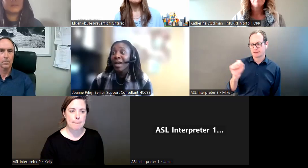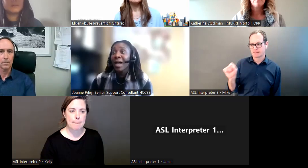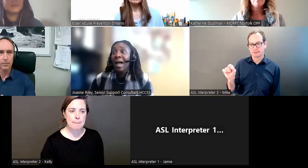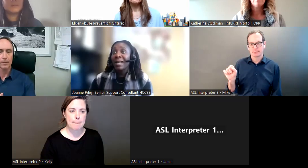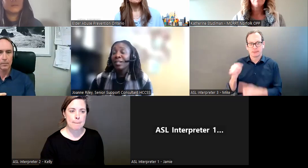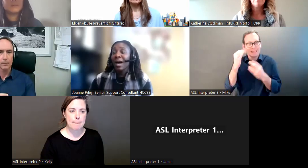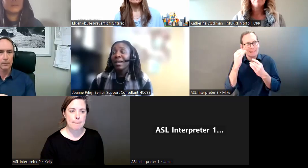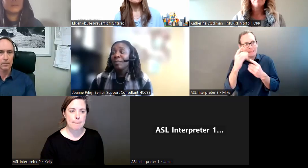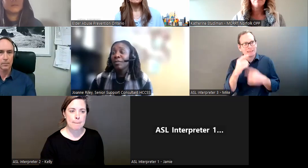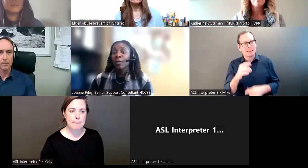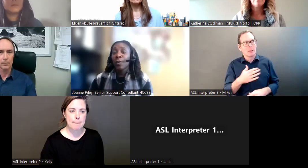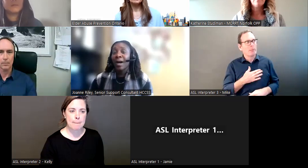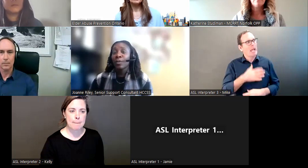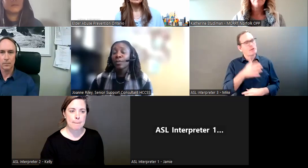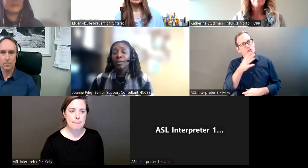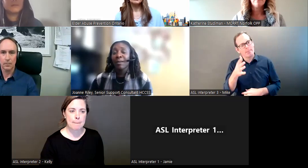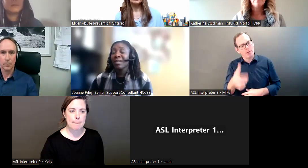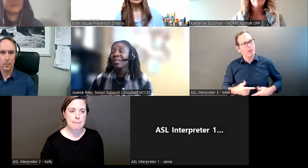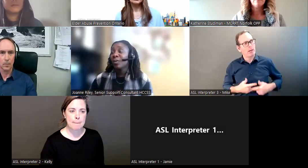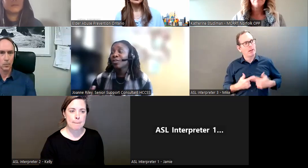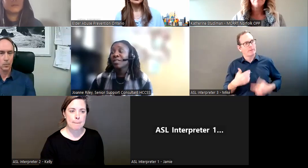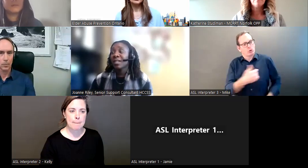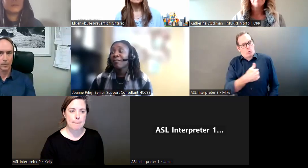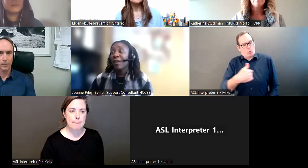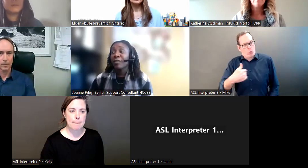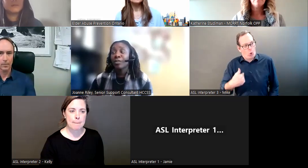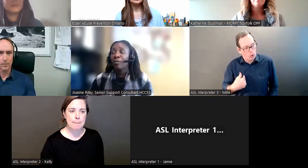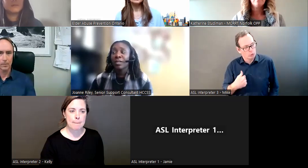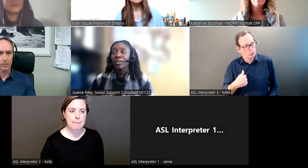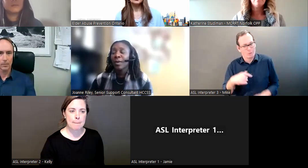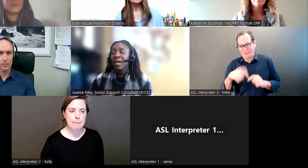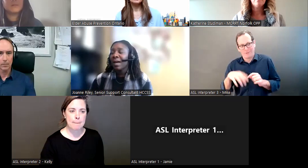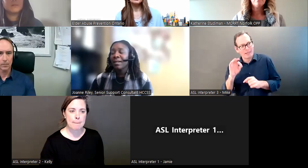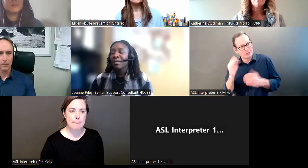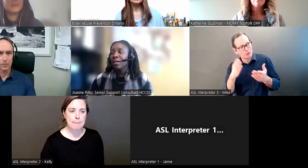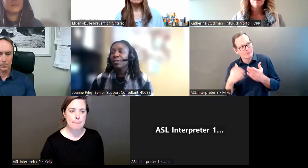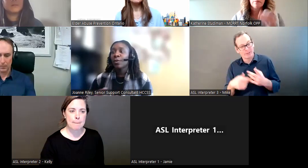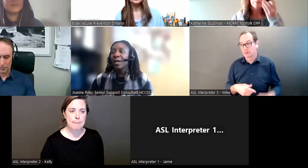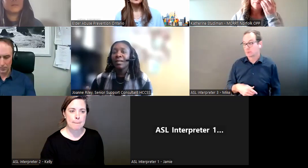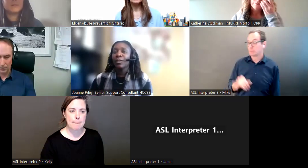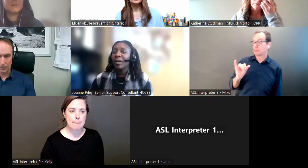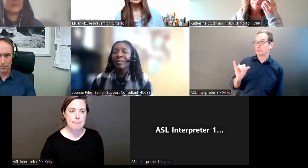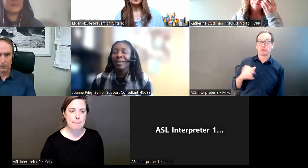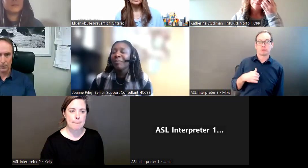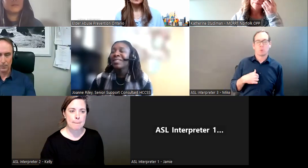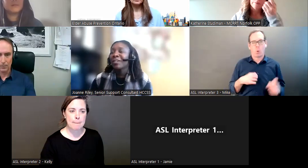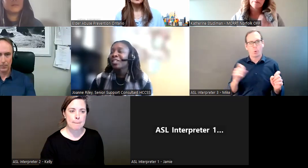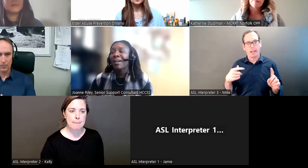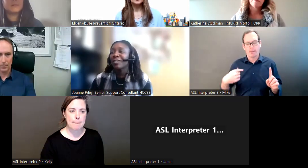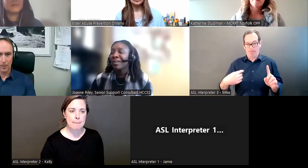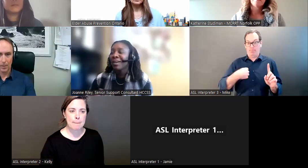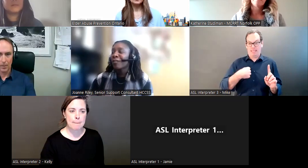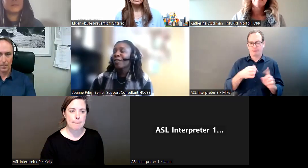Toronto. And so I told her, okay, I'm going to see what services I can find for you in Toronto. And so, it makes it